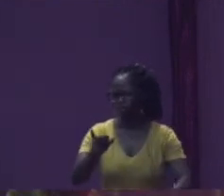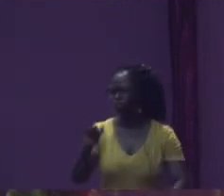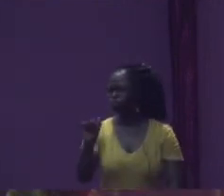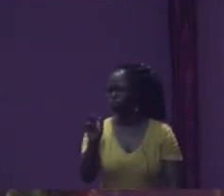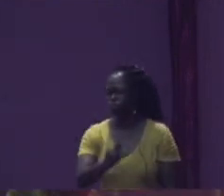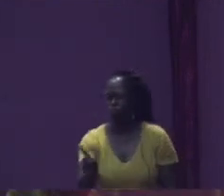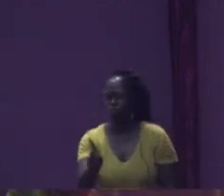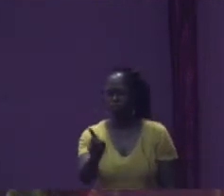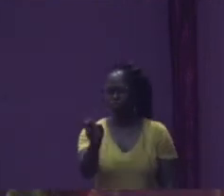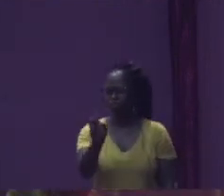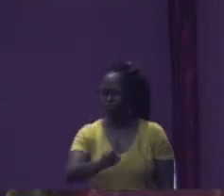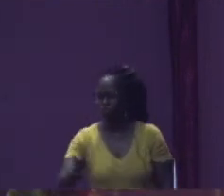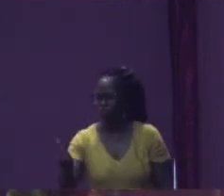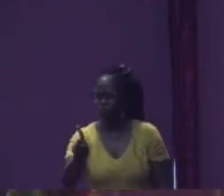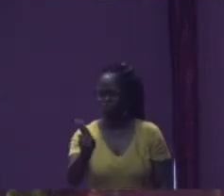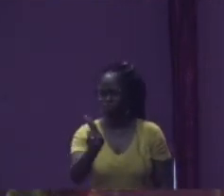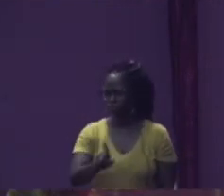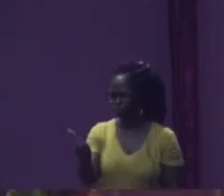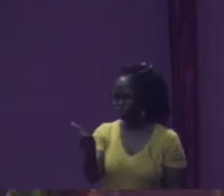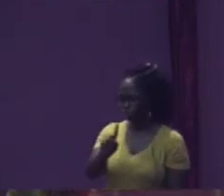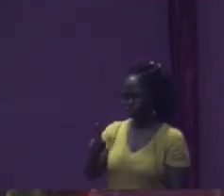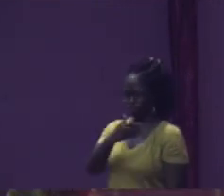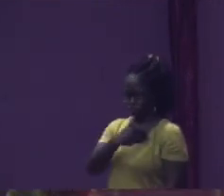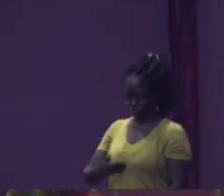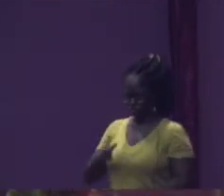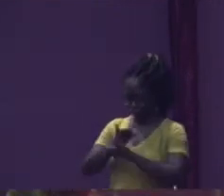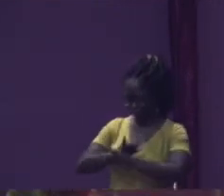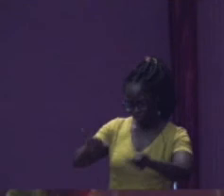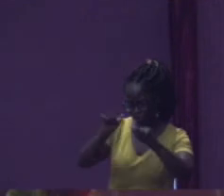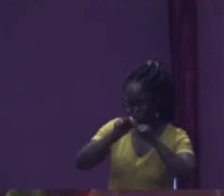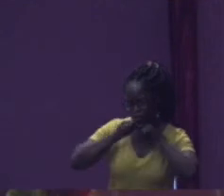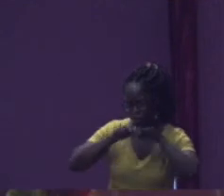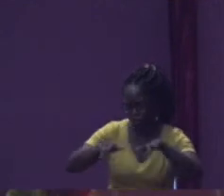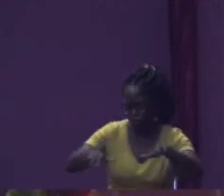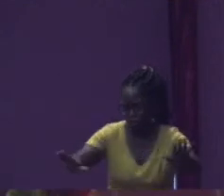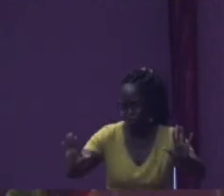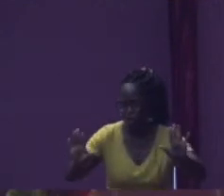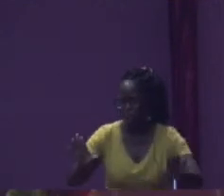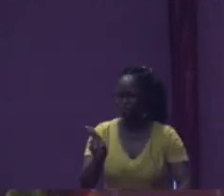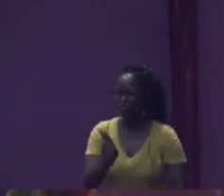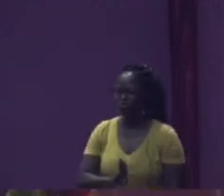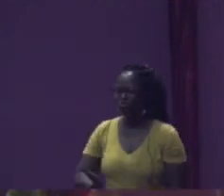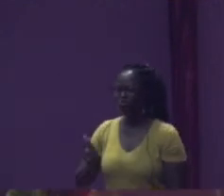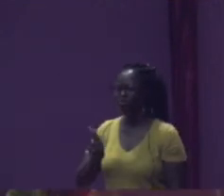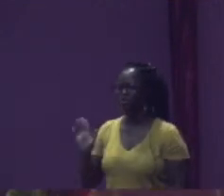mention specifically one herb which is very commonly used.